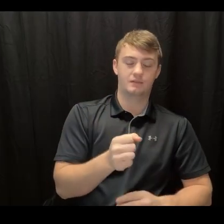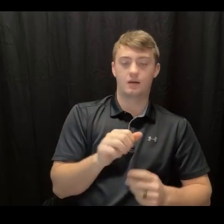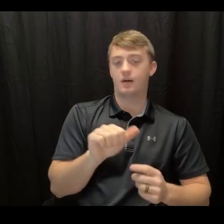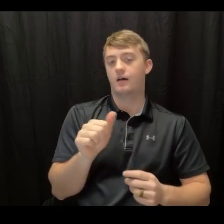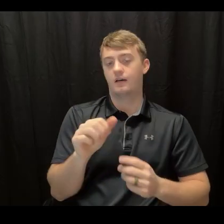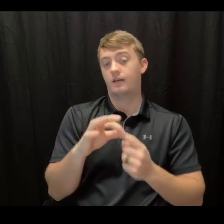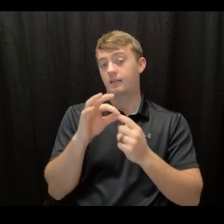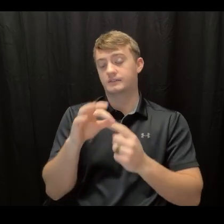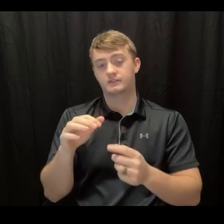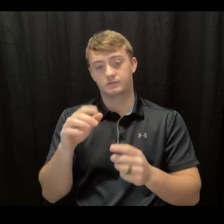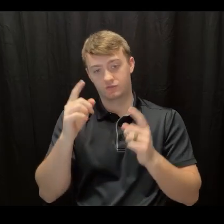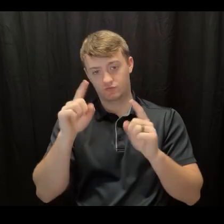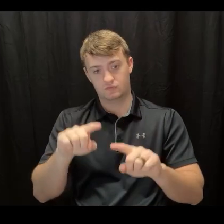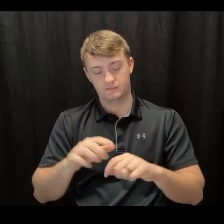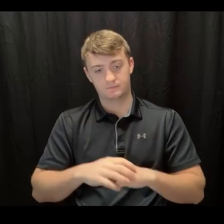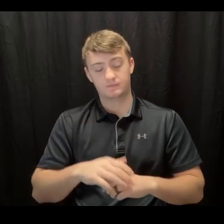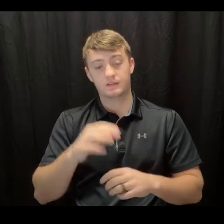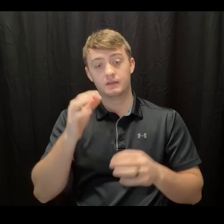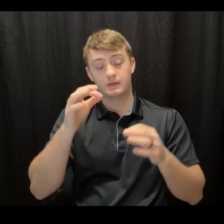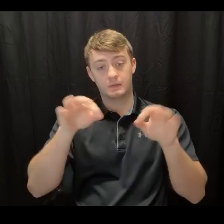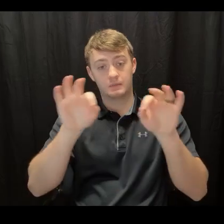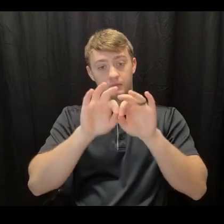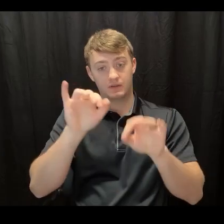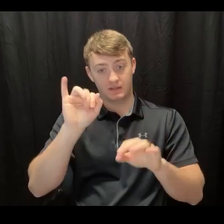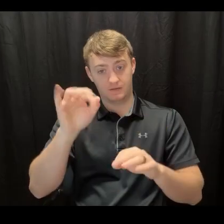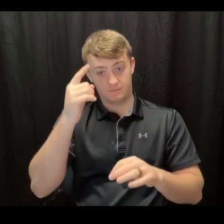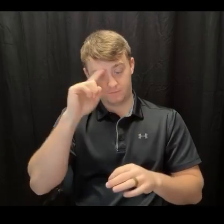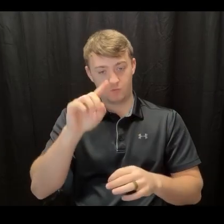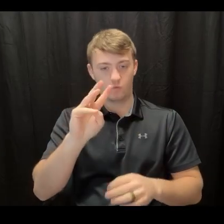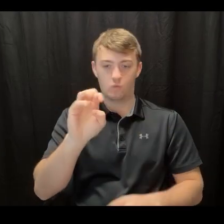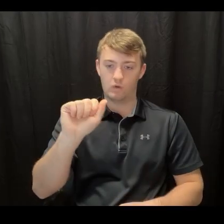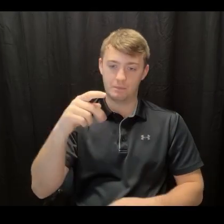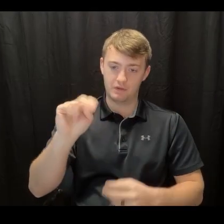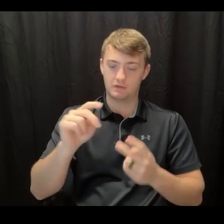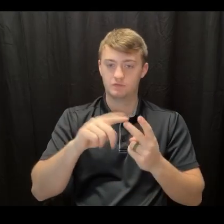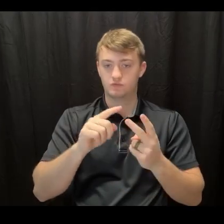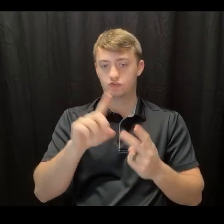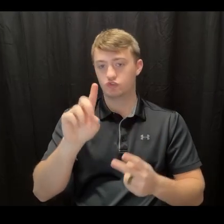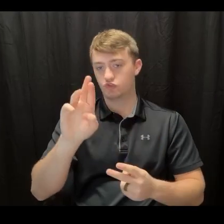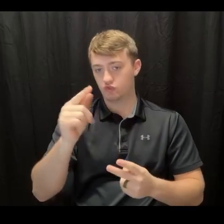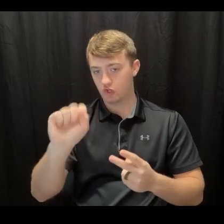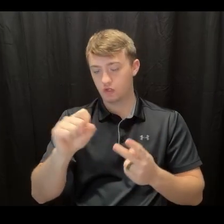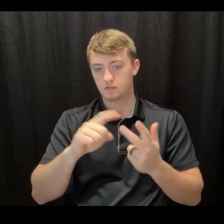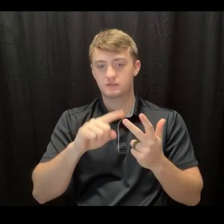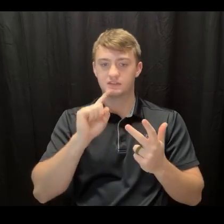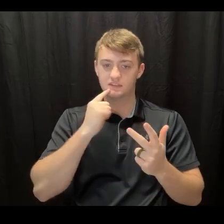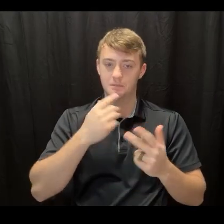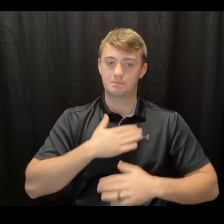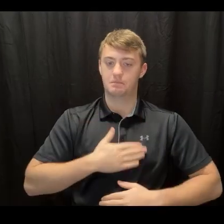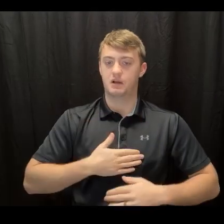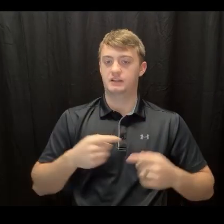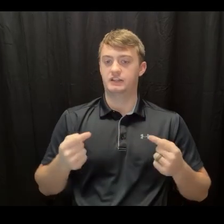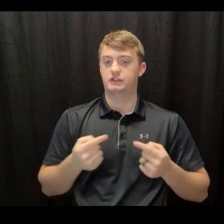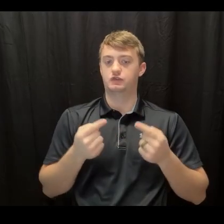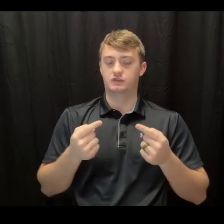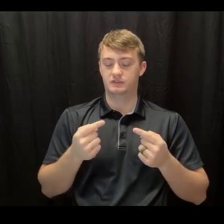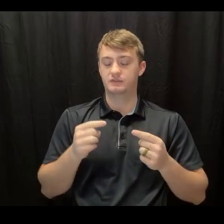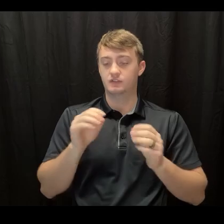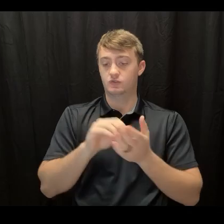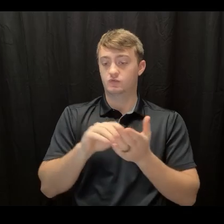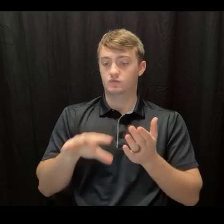agreed. It's also important to remember that if the removal is for weapons, drugs, or serious bodily injury, the student